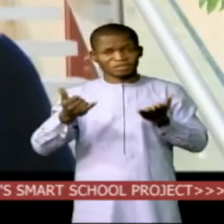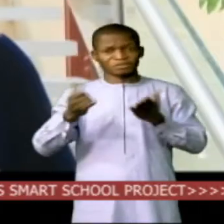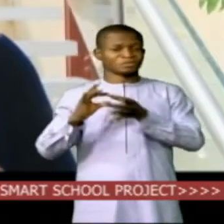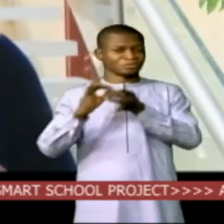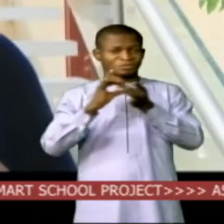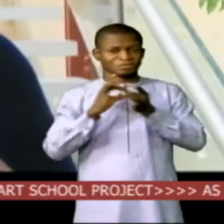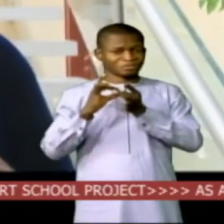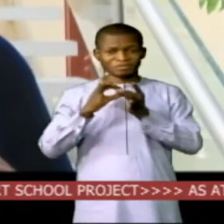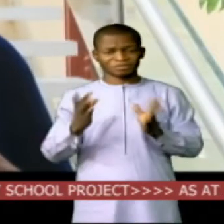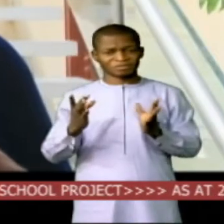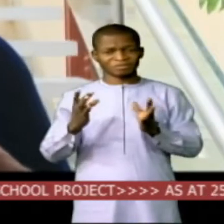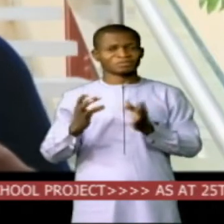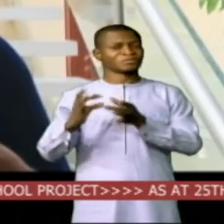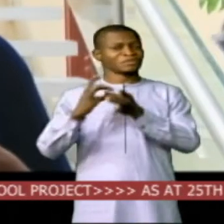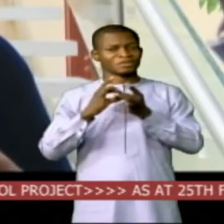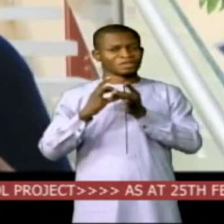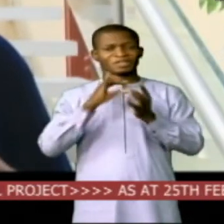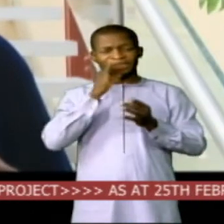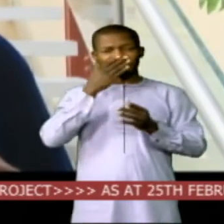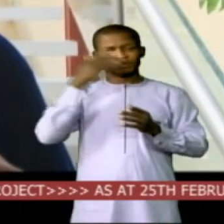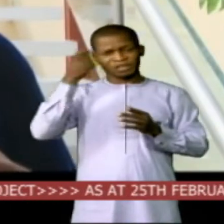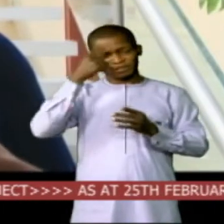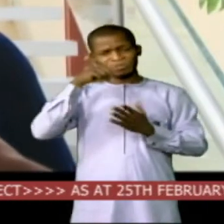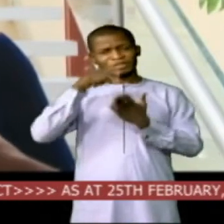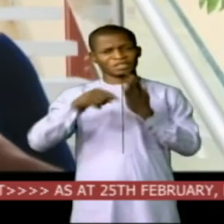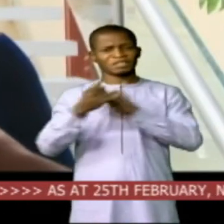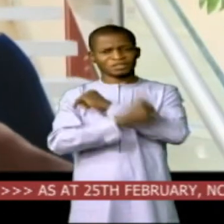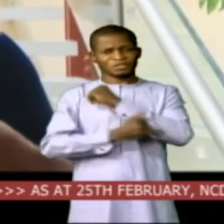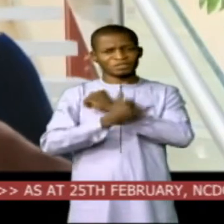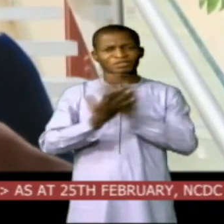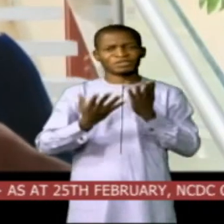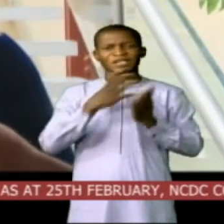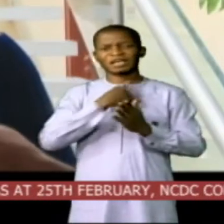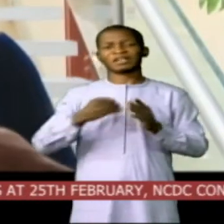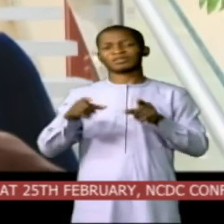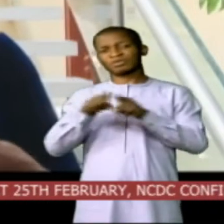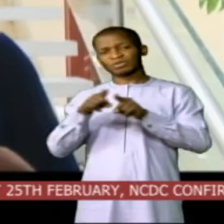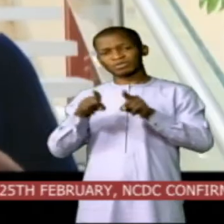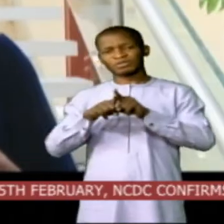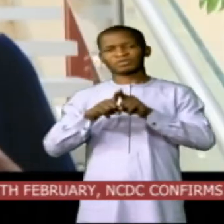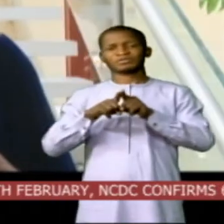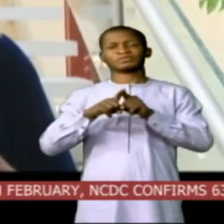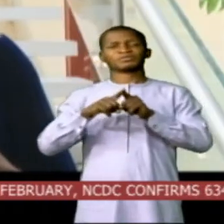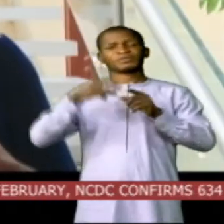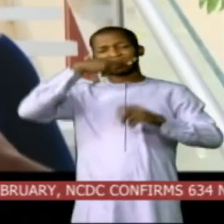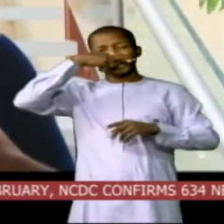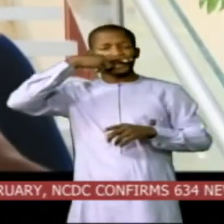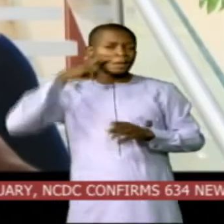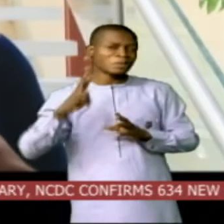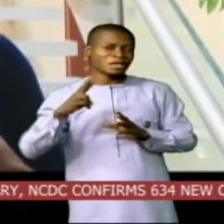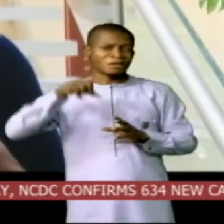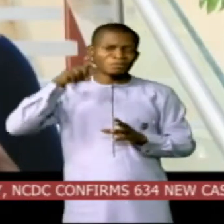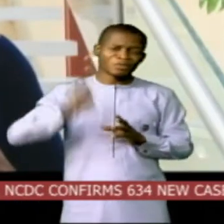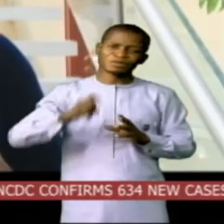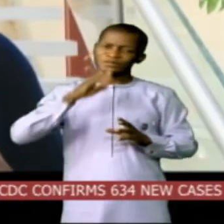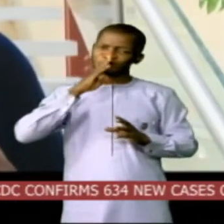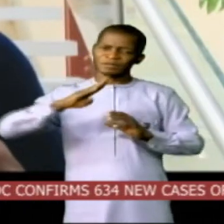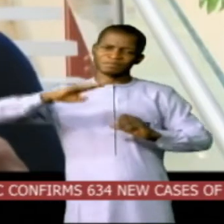unity is the best for this country. And also, criminals need to be